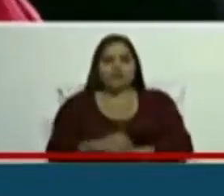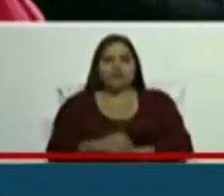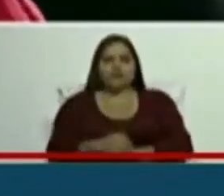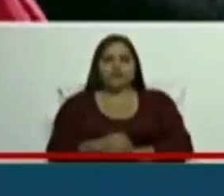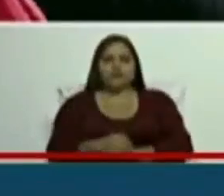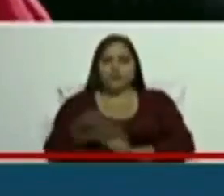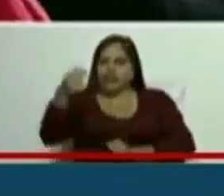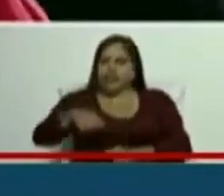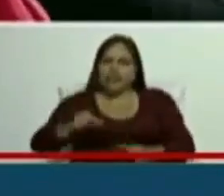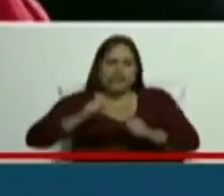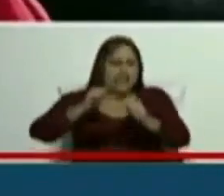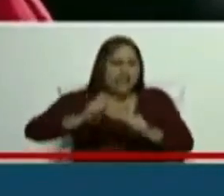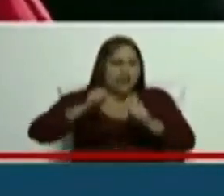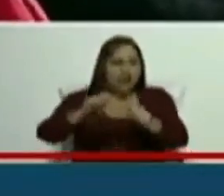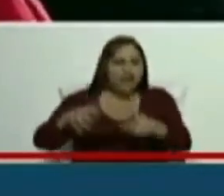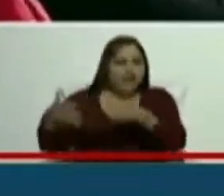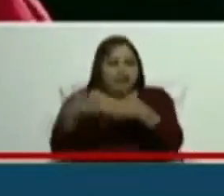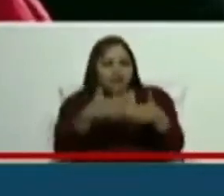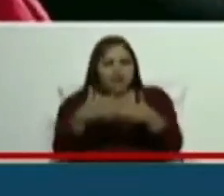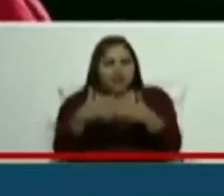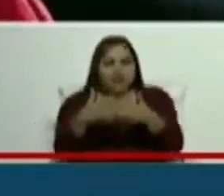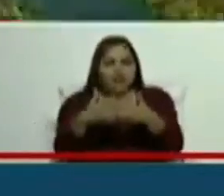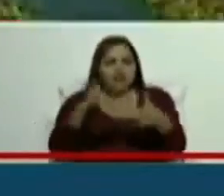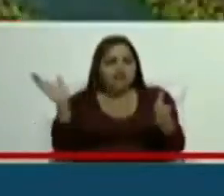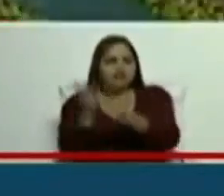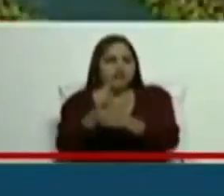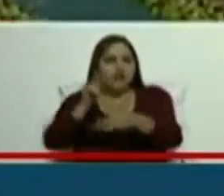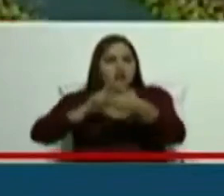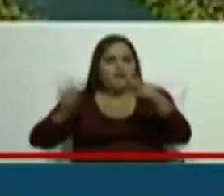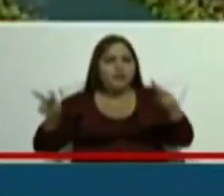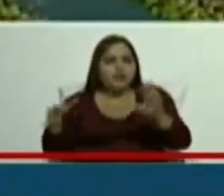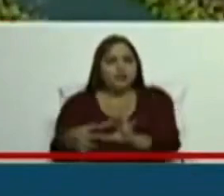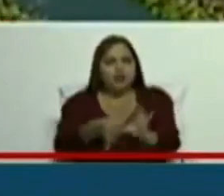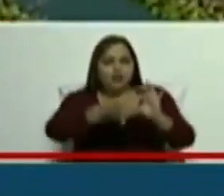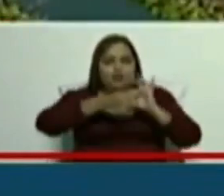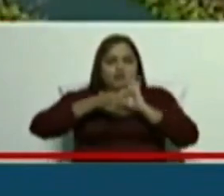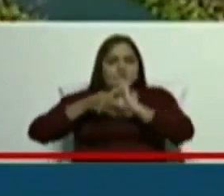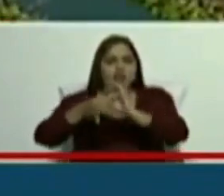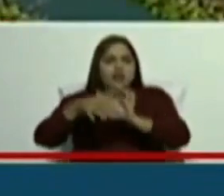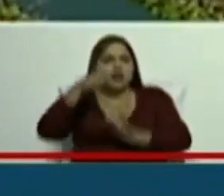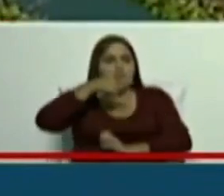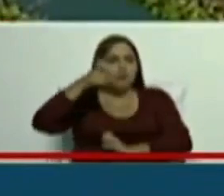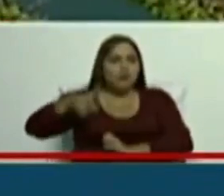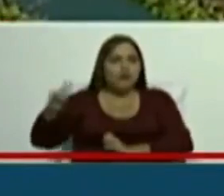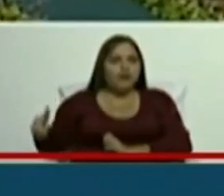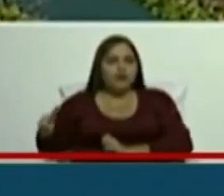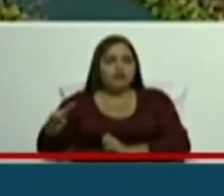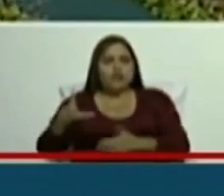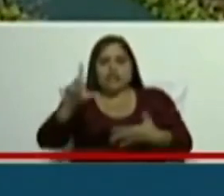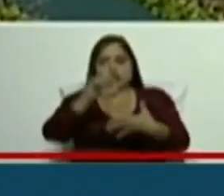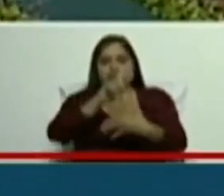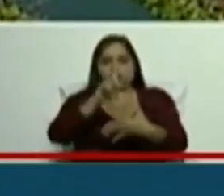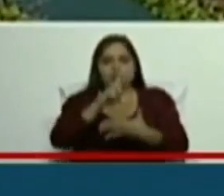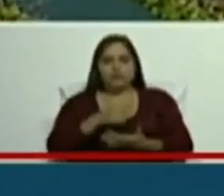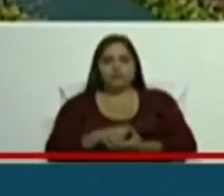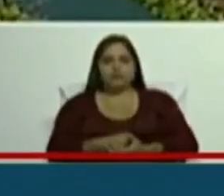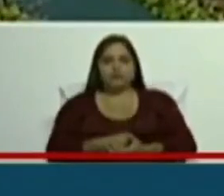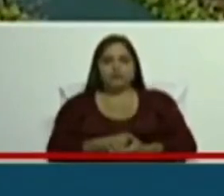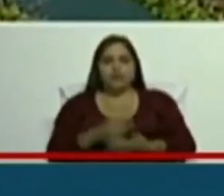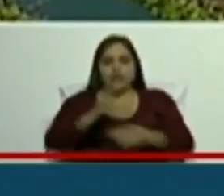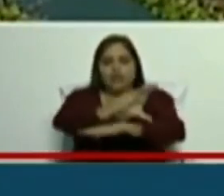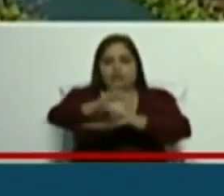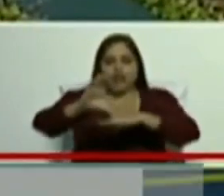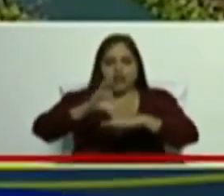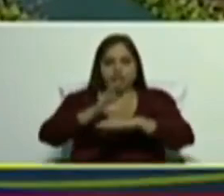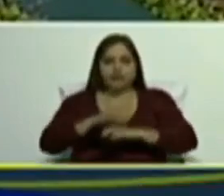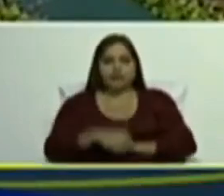or surrender. We will continue fighting for peace and for unity of the people of Latin America and